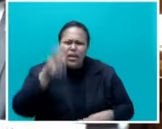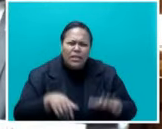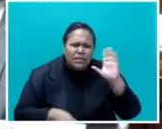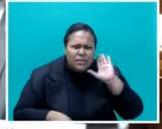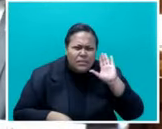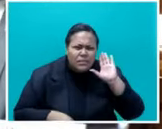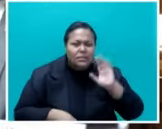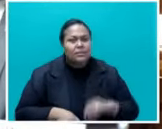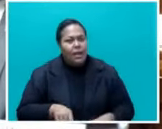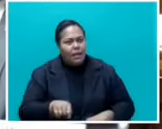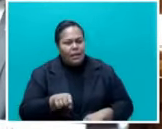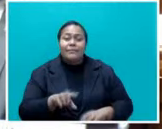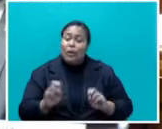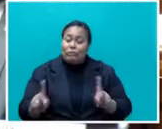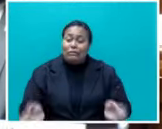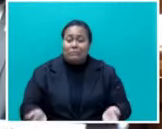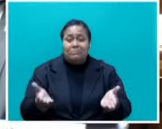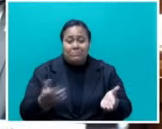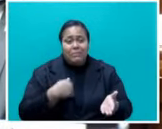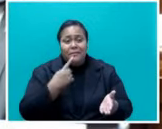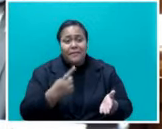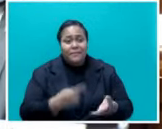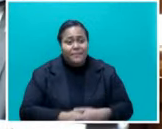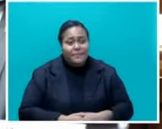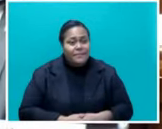Well, there's an opportunity, as I said. So, Mr. Speaker, sir,